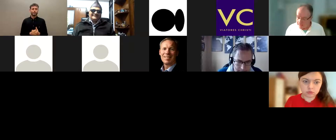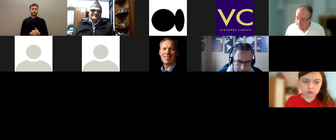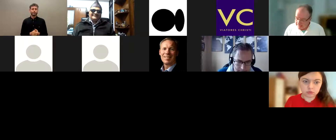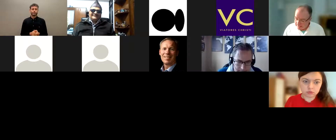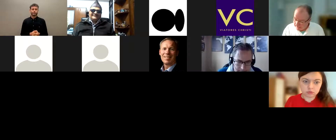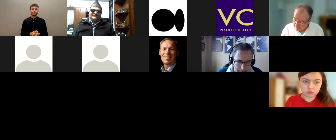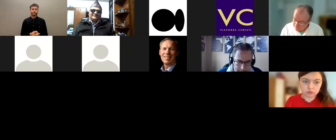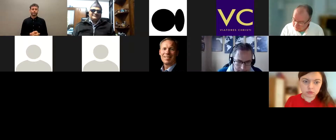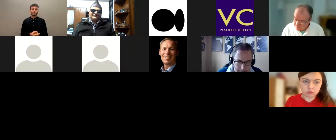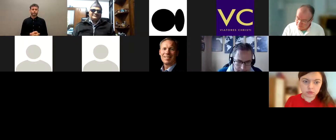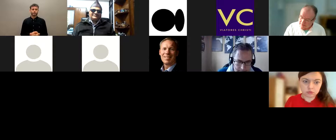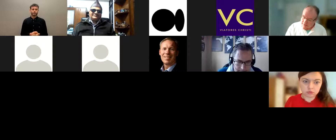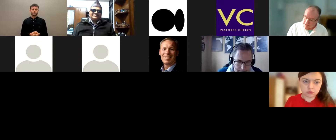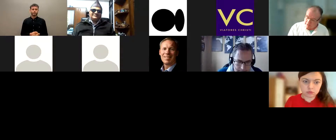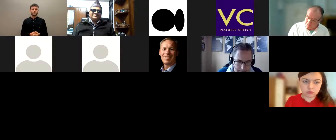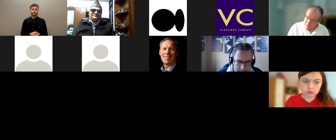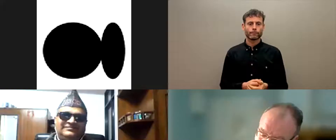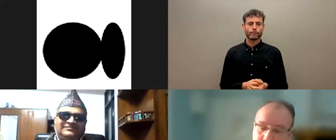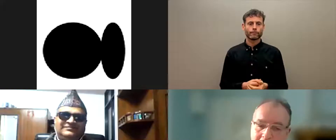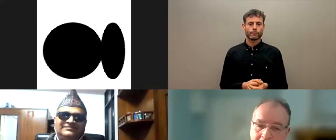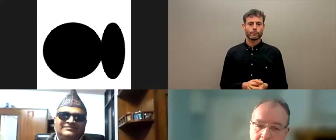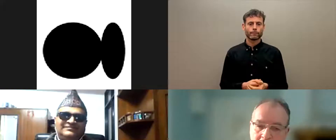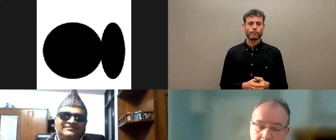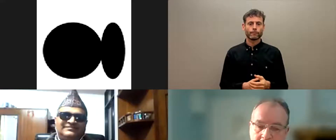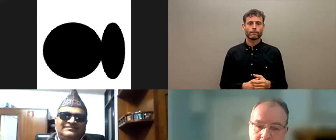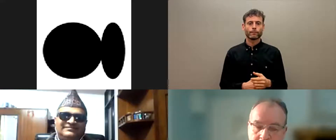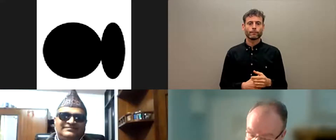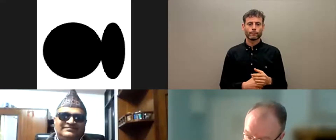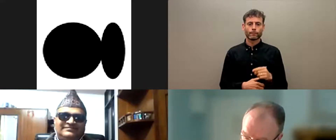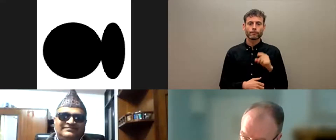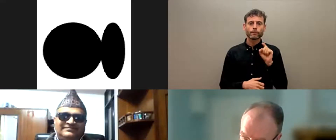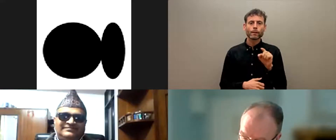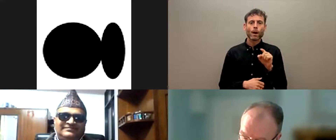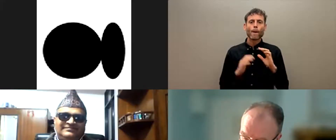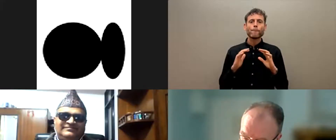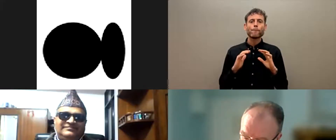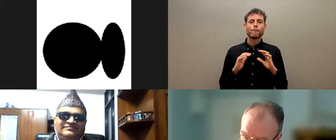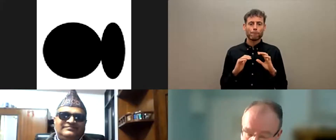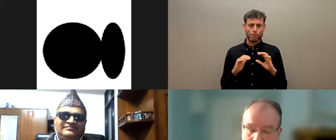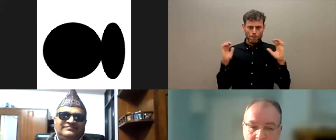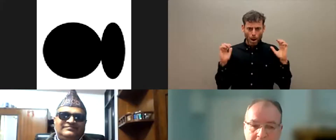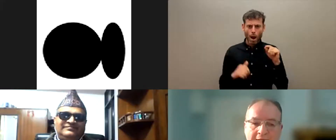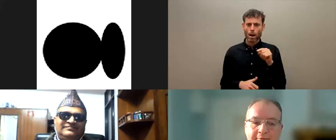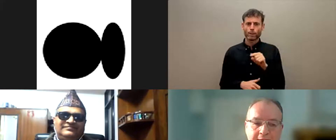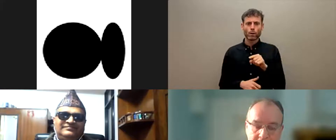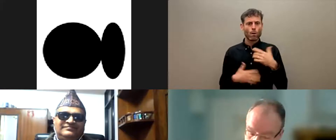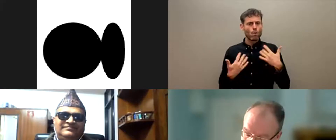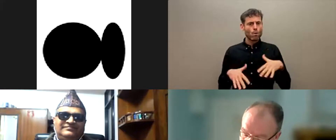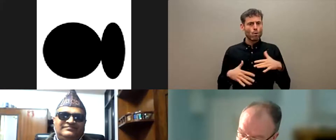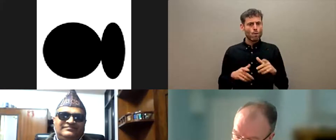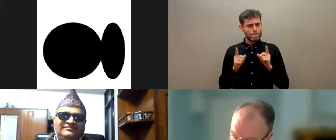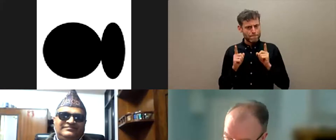Sorry, that so that the contribution to Parliament and the representation in Parliament and having